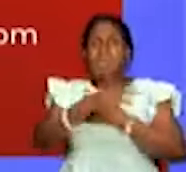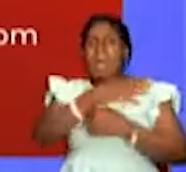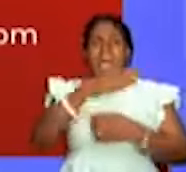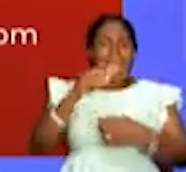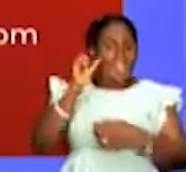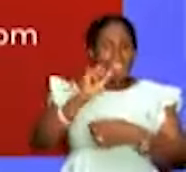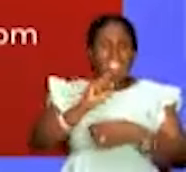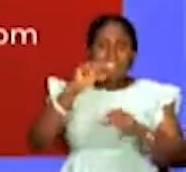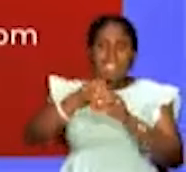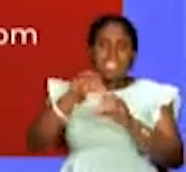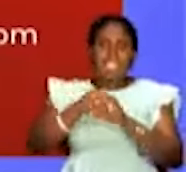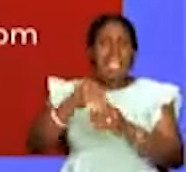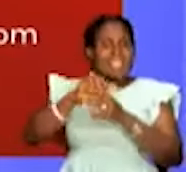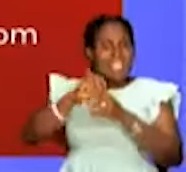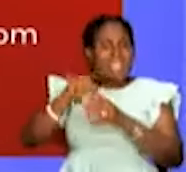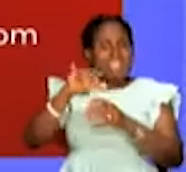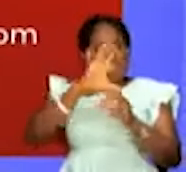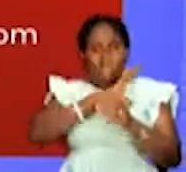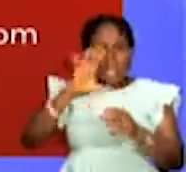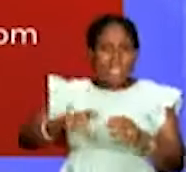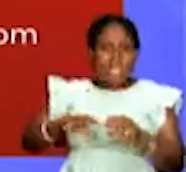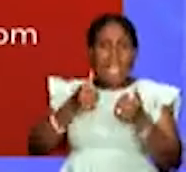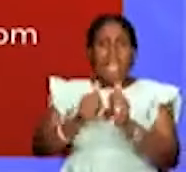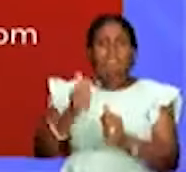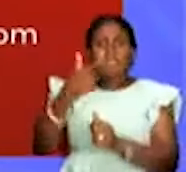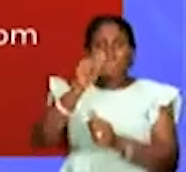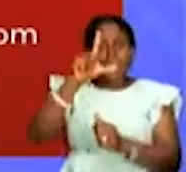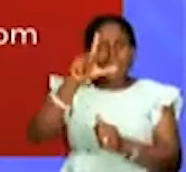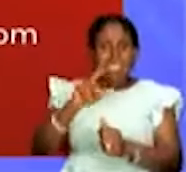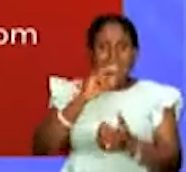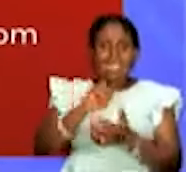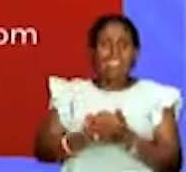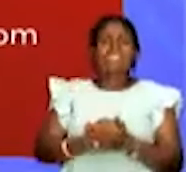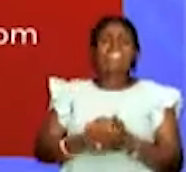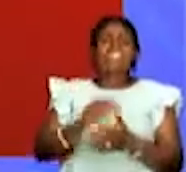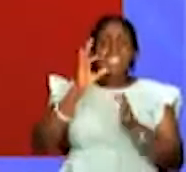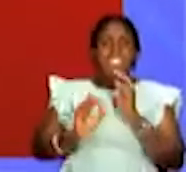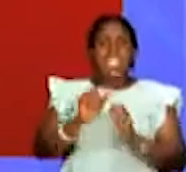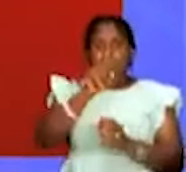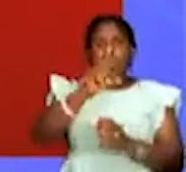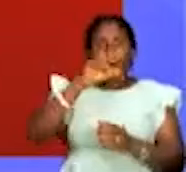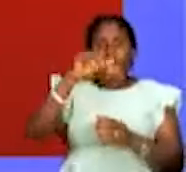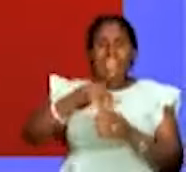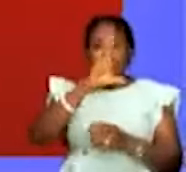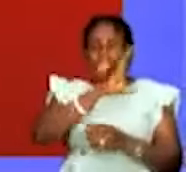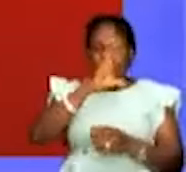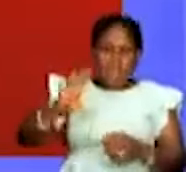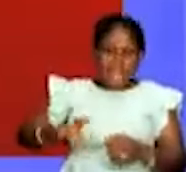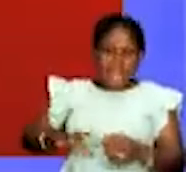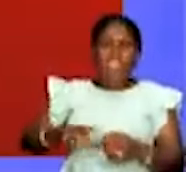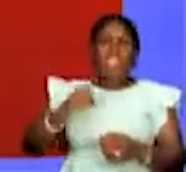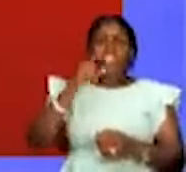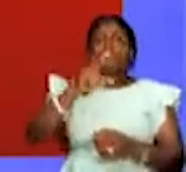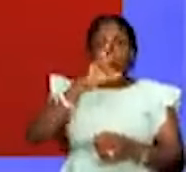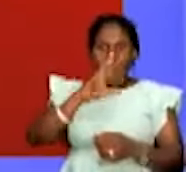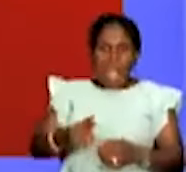to Galatians 3:29, it says, and if ye be Christ, then are ye heirs according to the